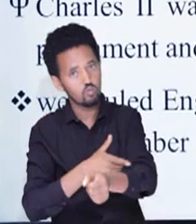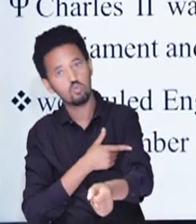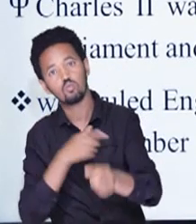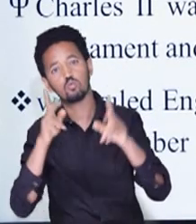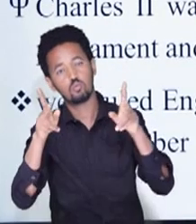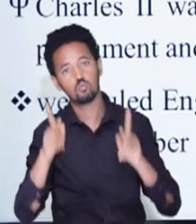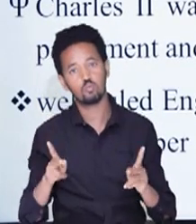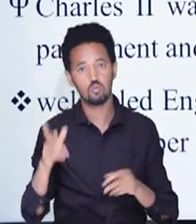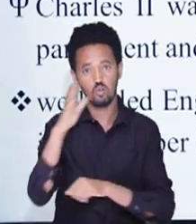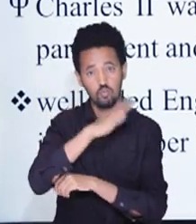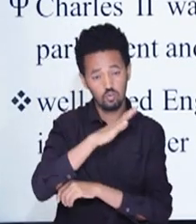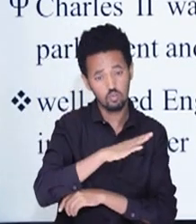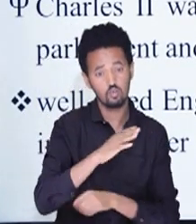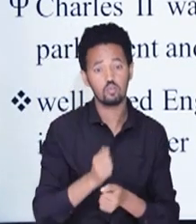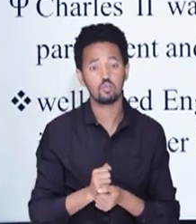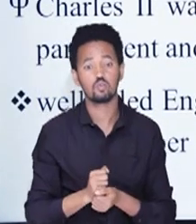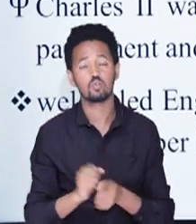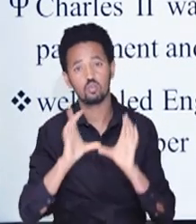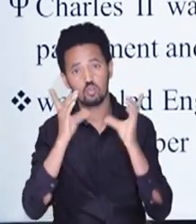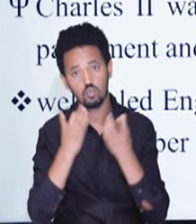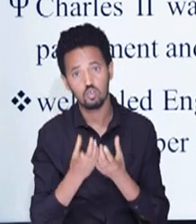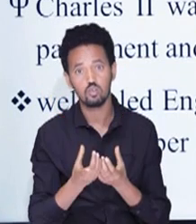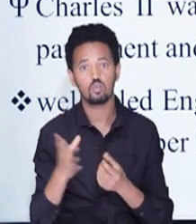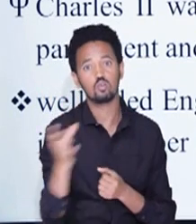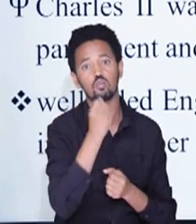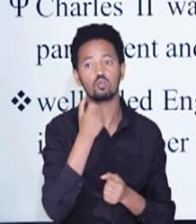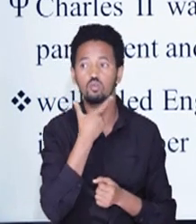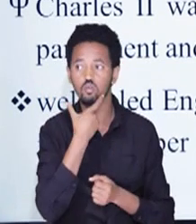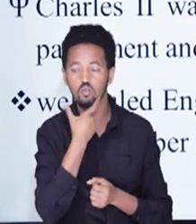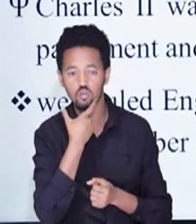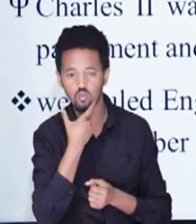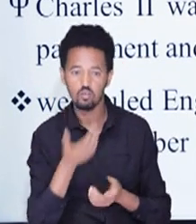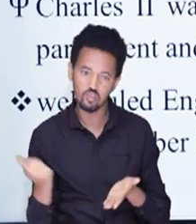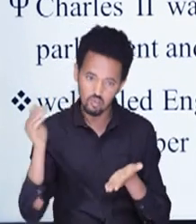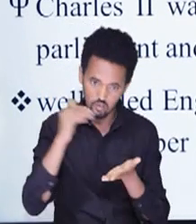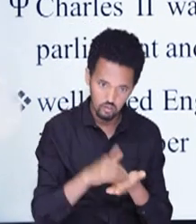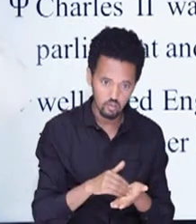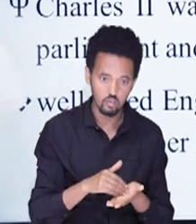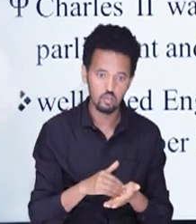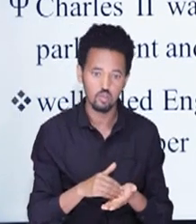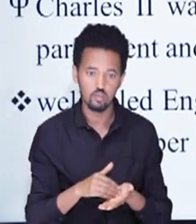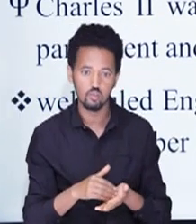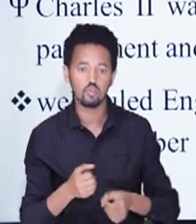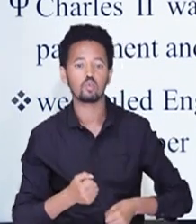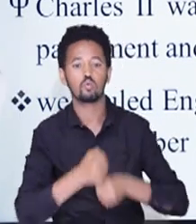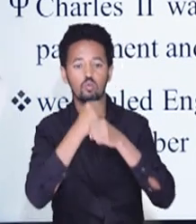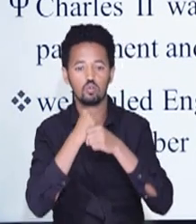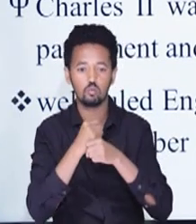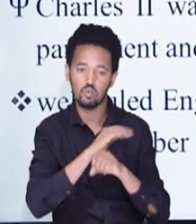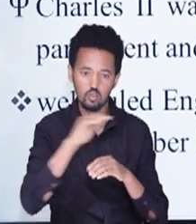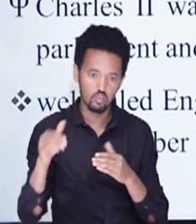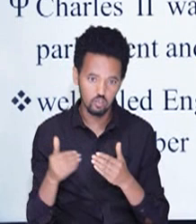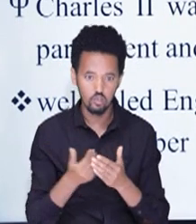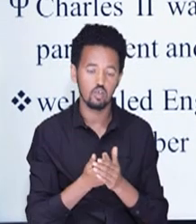parliament. After Cromwell, the ruling class of England restored the monarchy. It's supported by